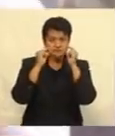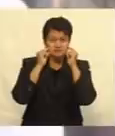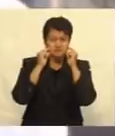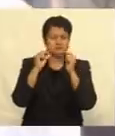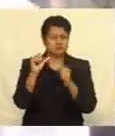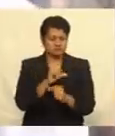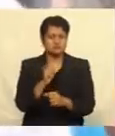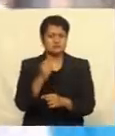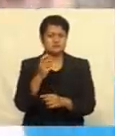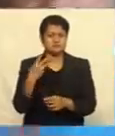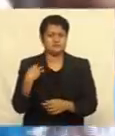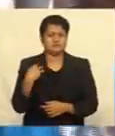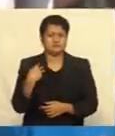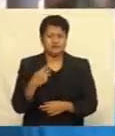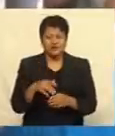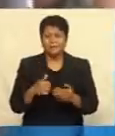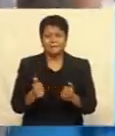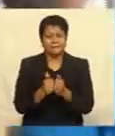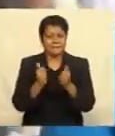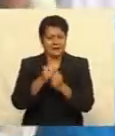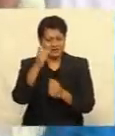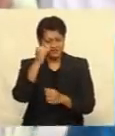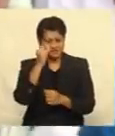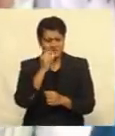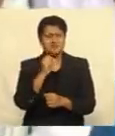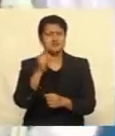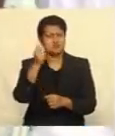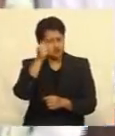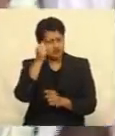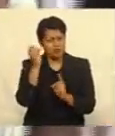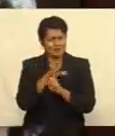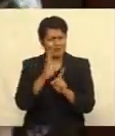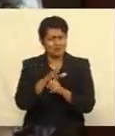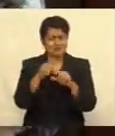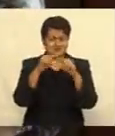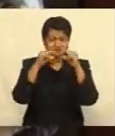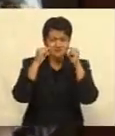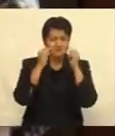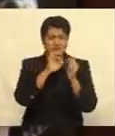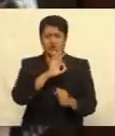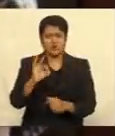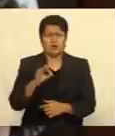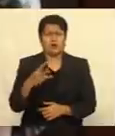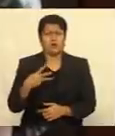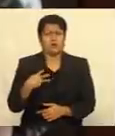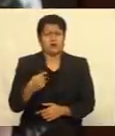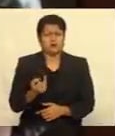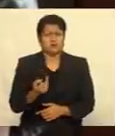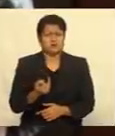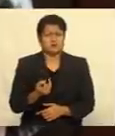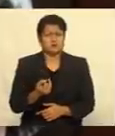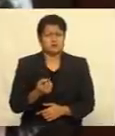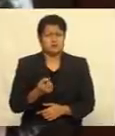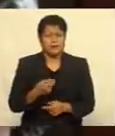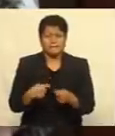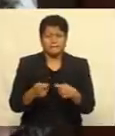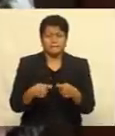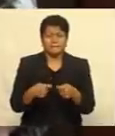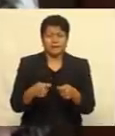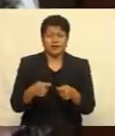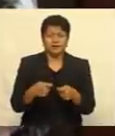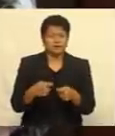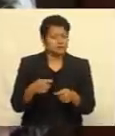understand the importance of masks, they are still not wearing them. As a market vendor, we should be, properly